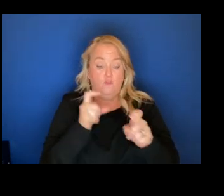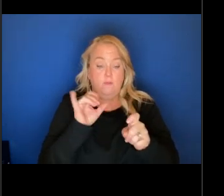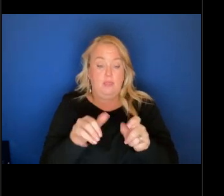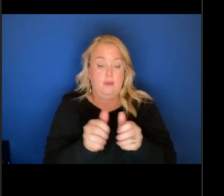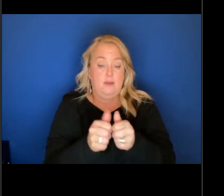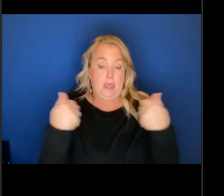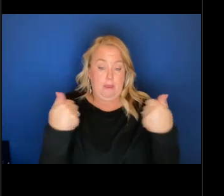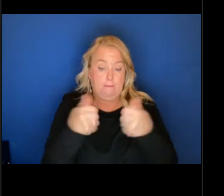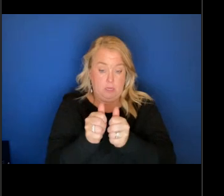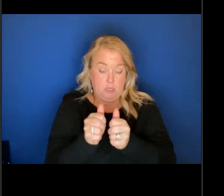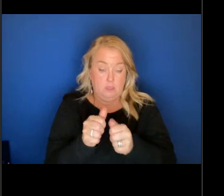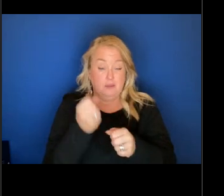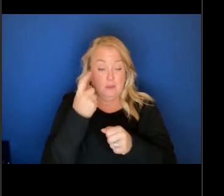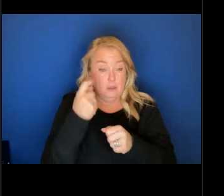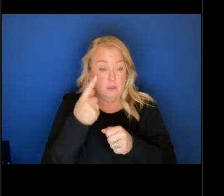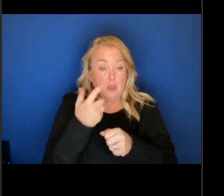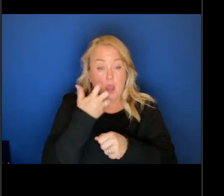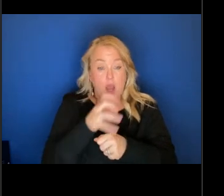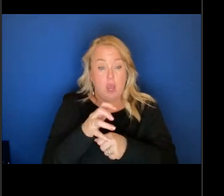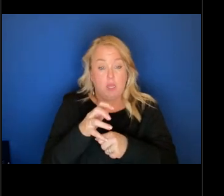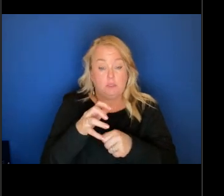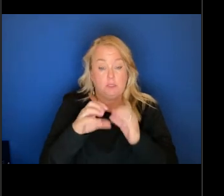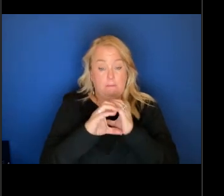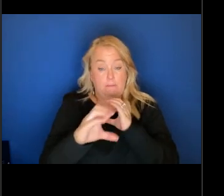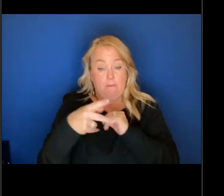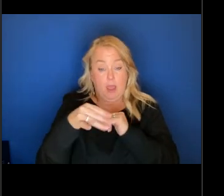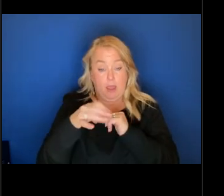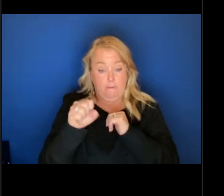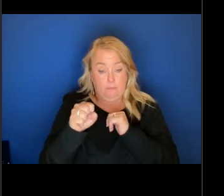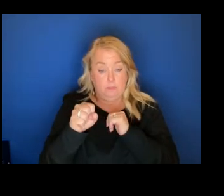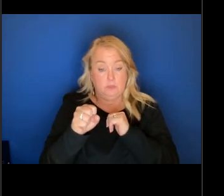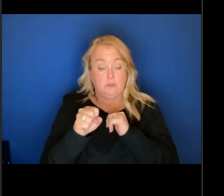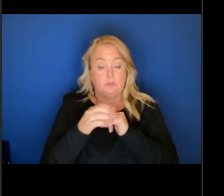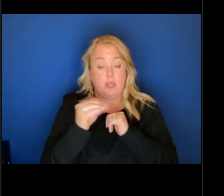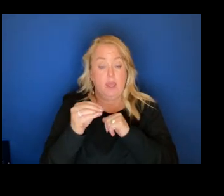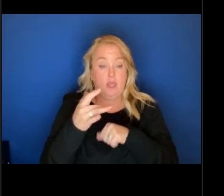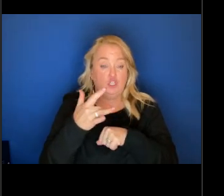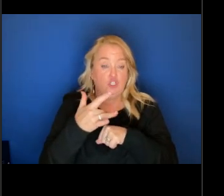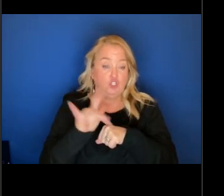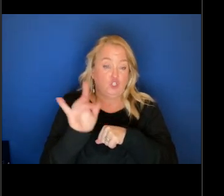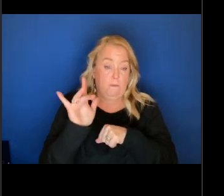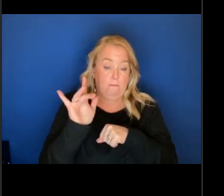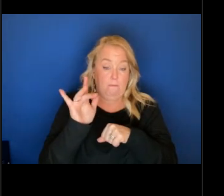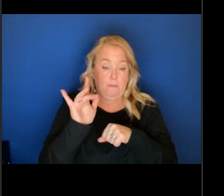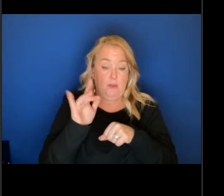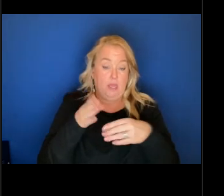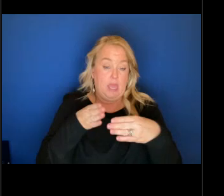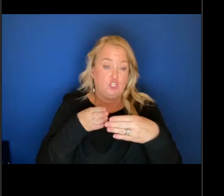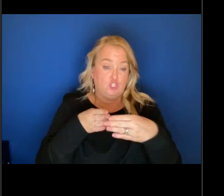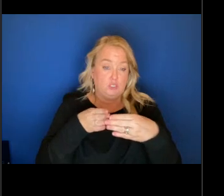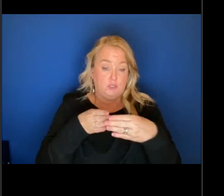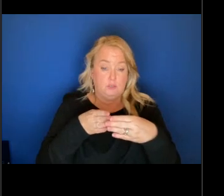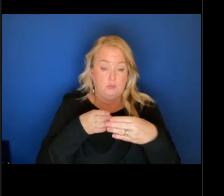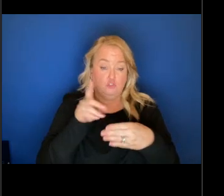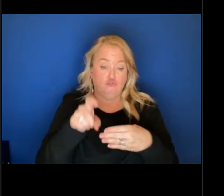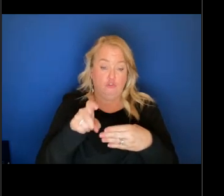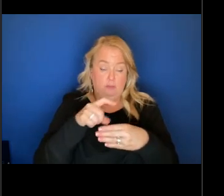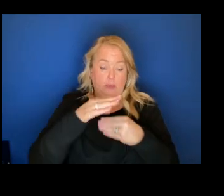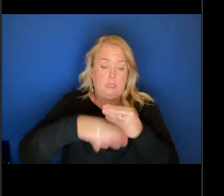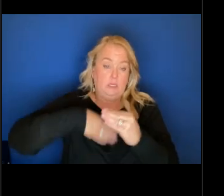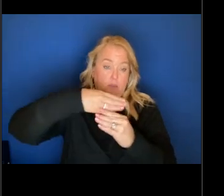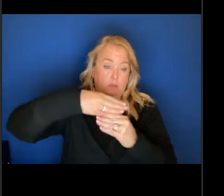removable cabinet, hot pipes or exposed sharp edges should be